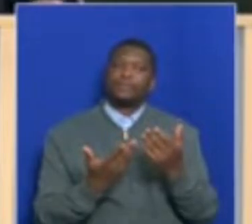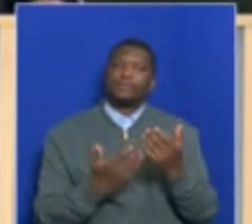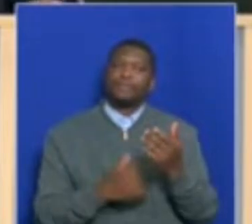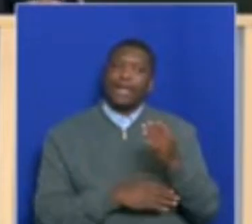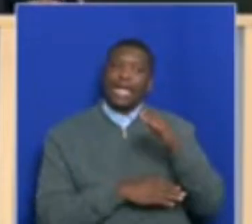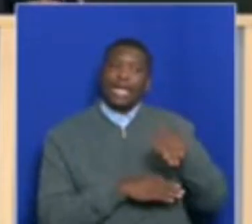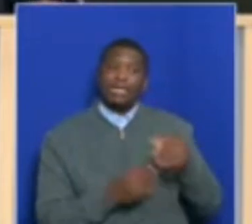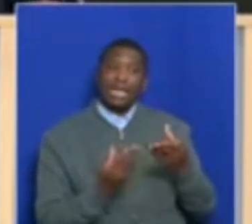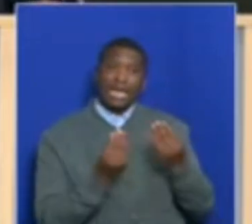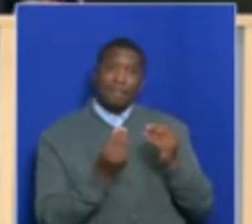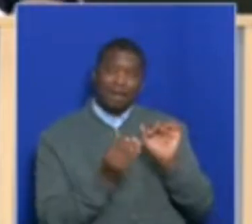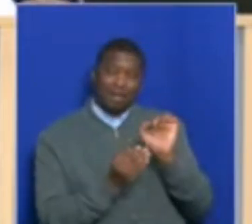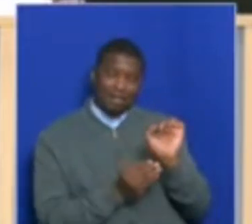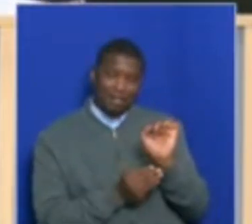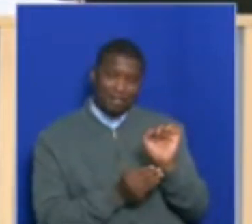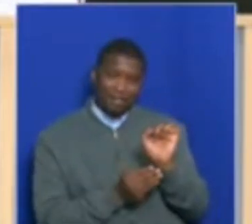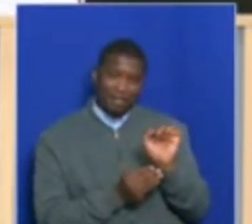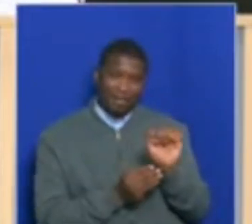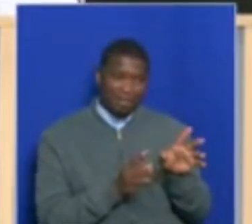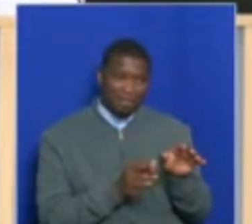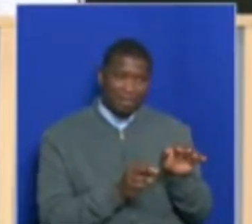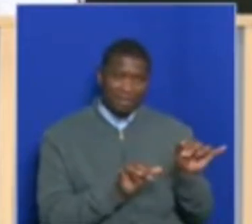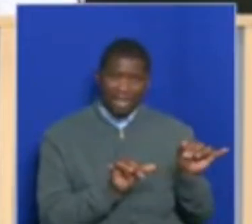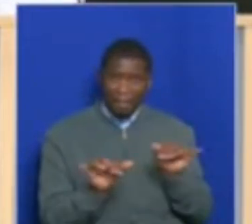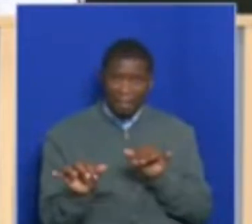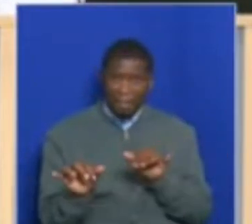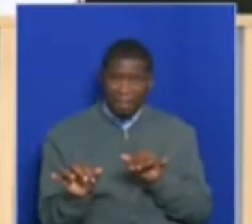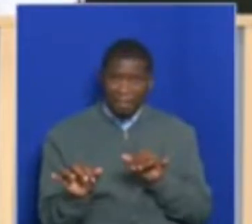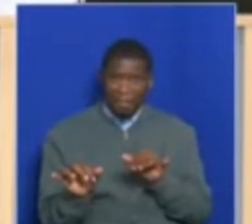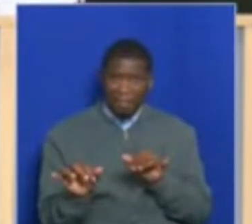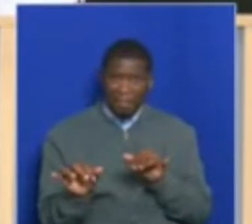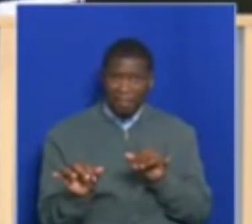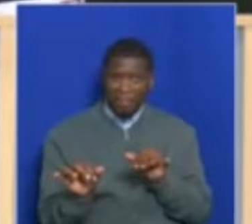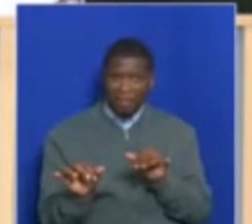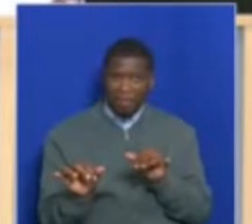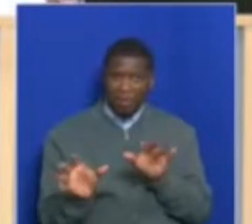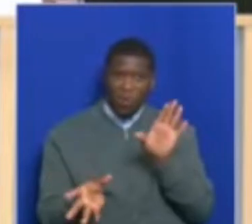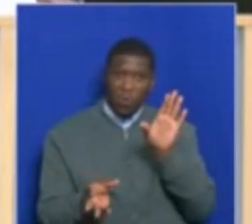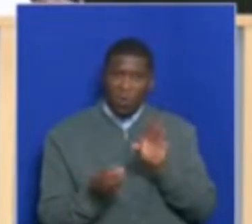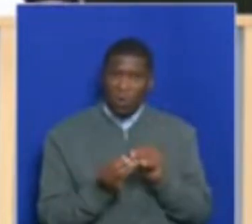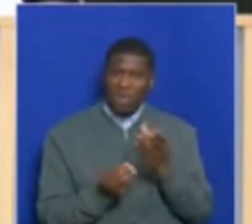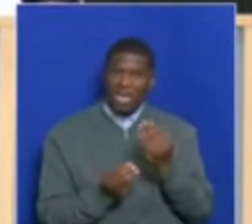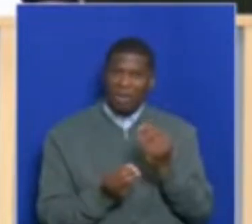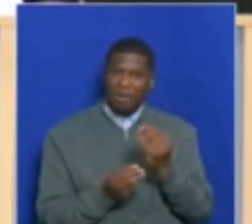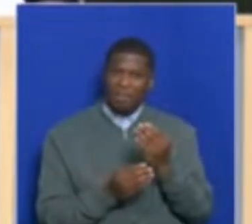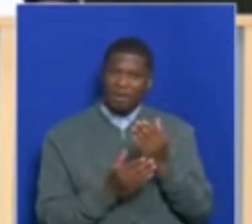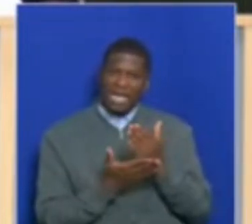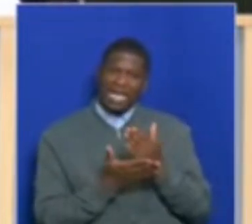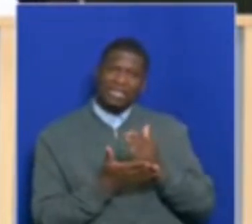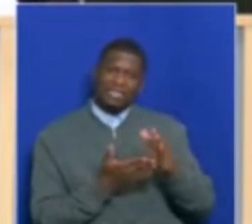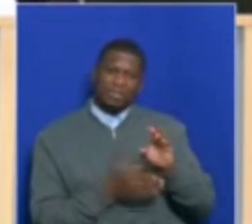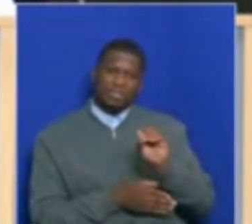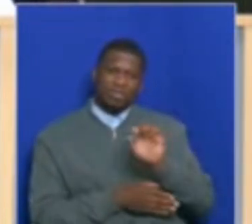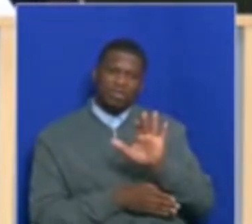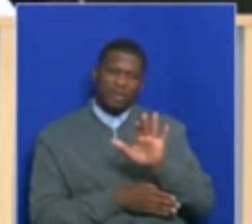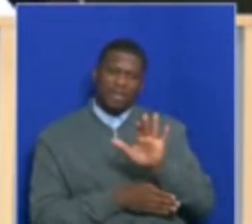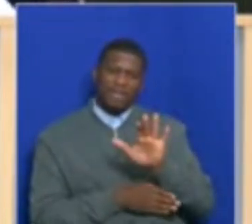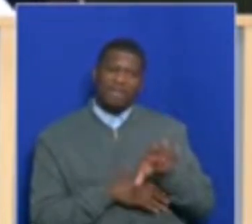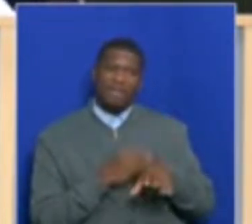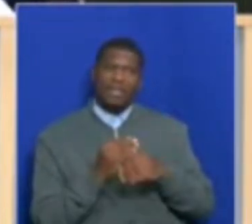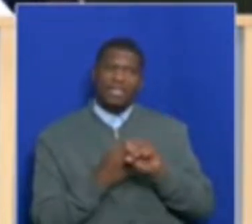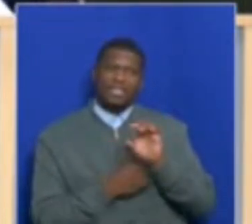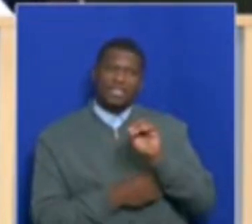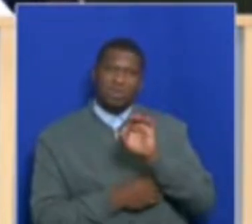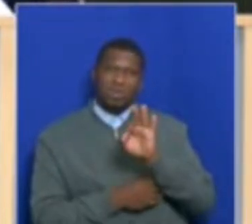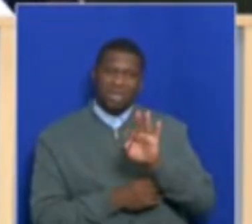Is it the same one? There, it's all the numbers except for the 05 and the 03 are the same.